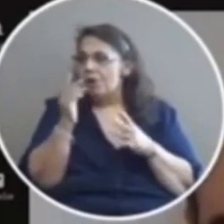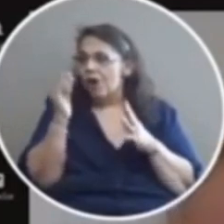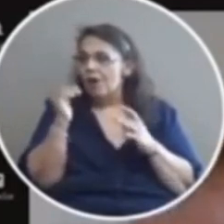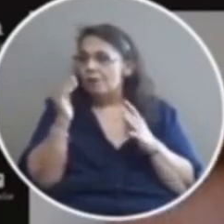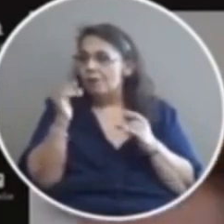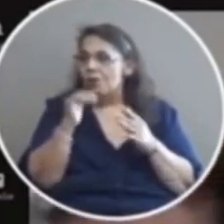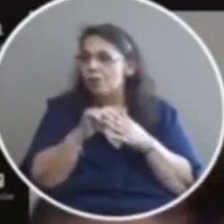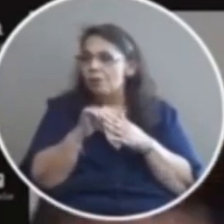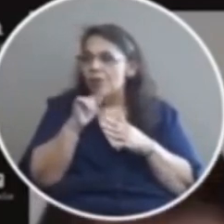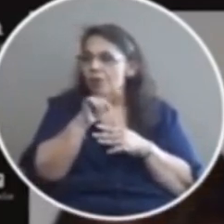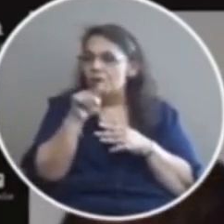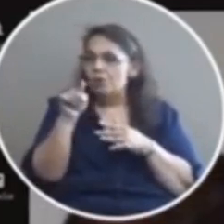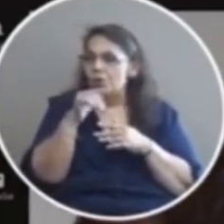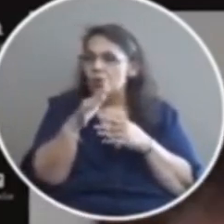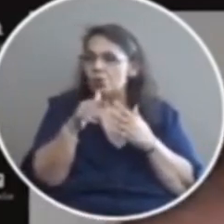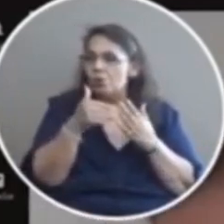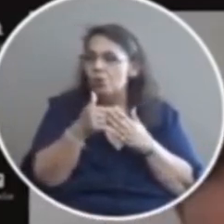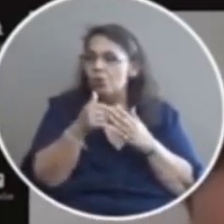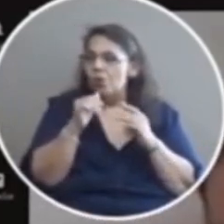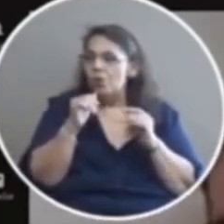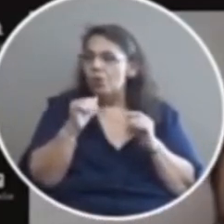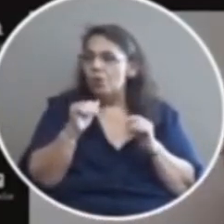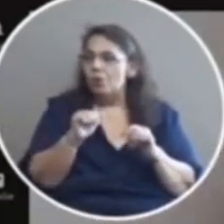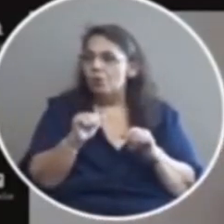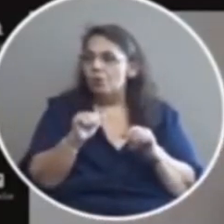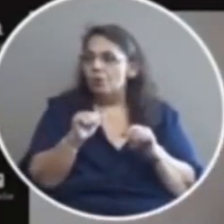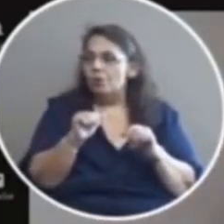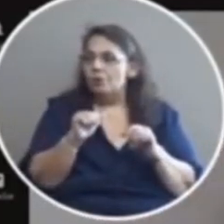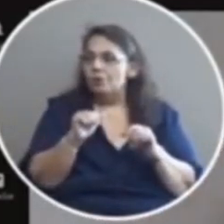so I would hope that y'all could vote to